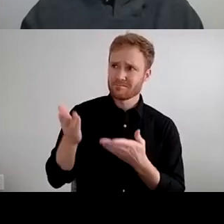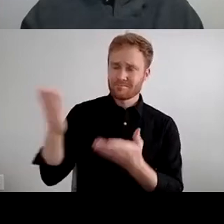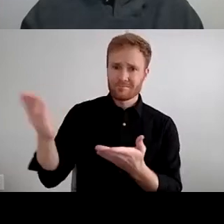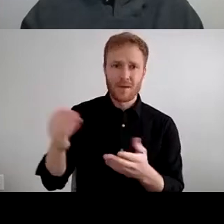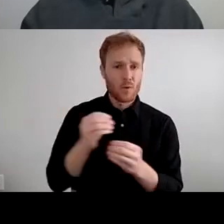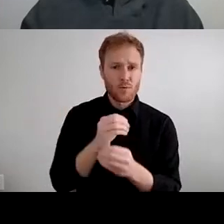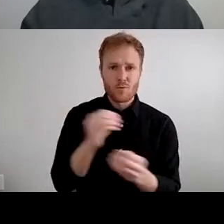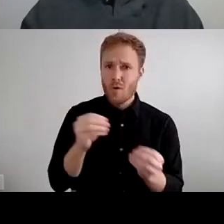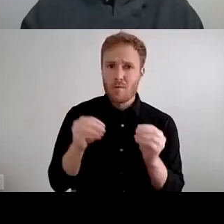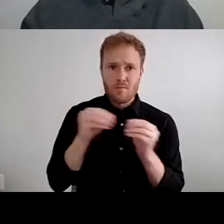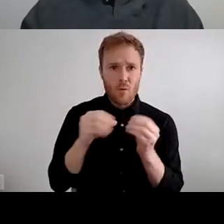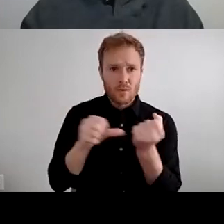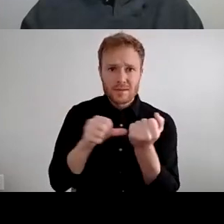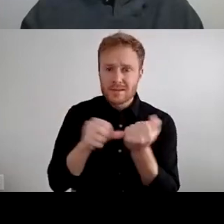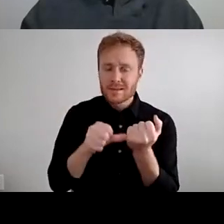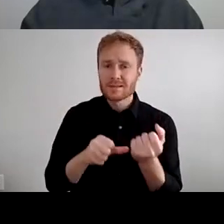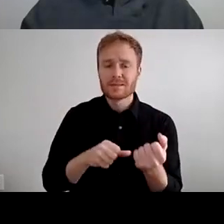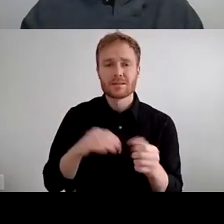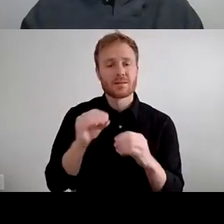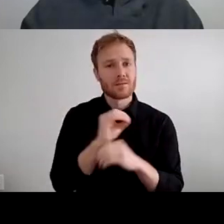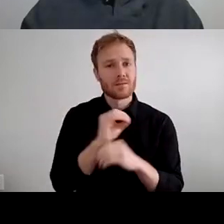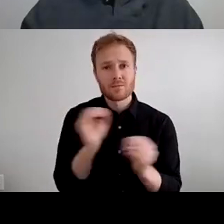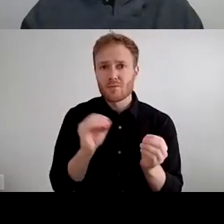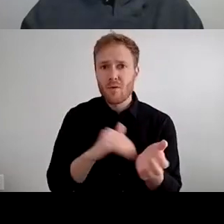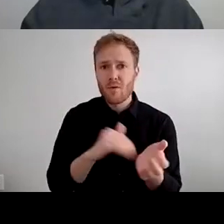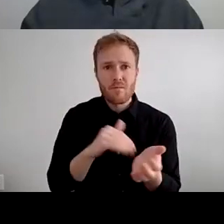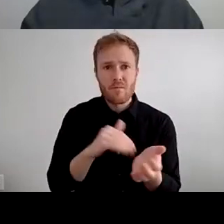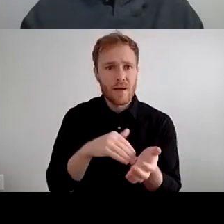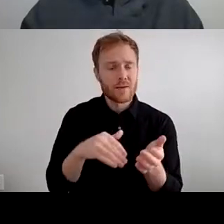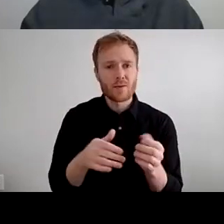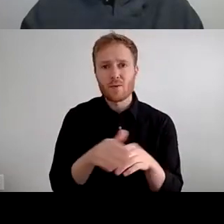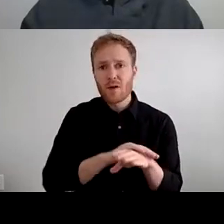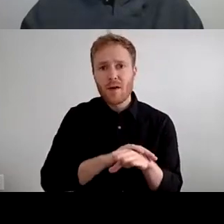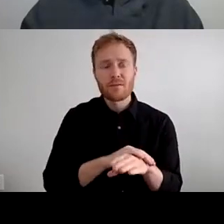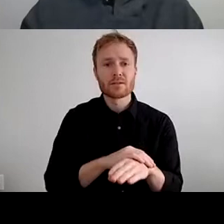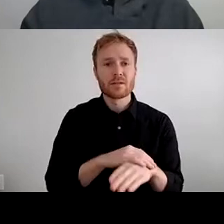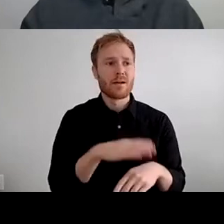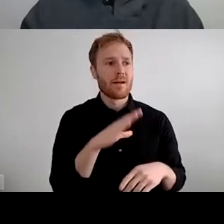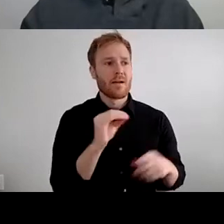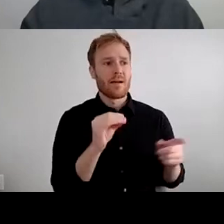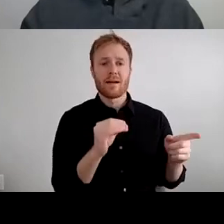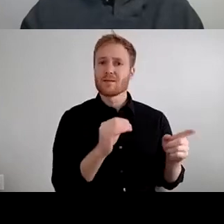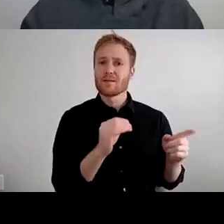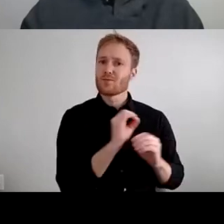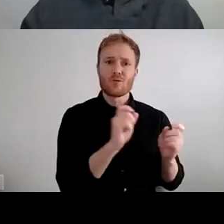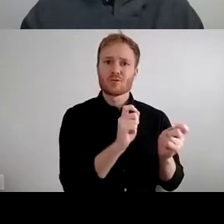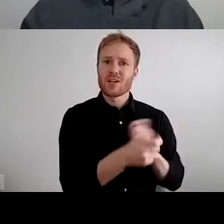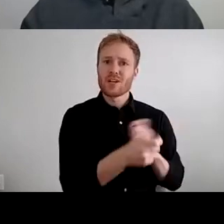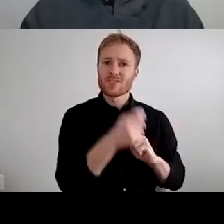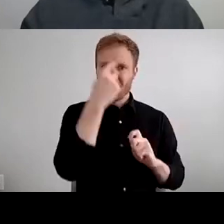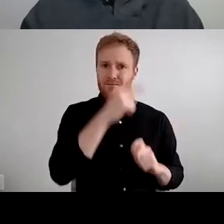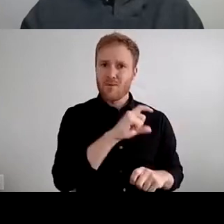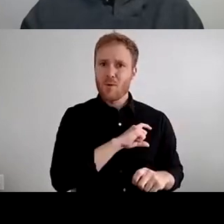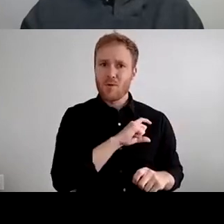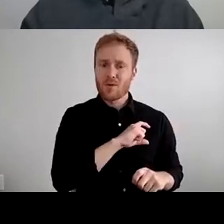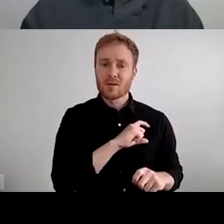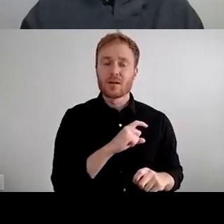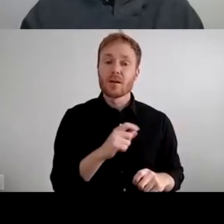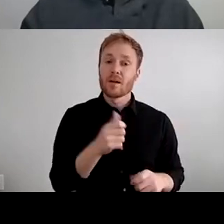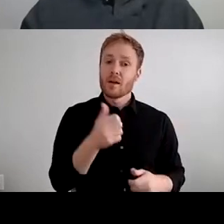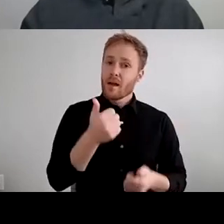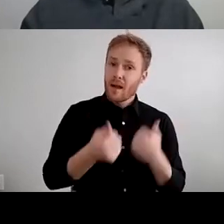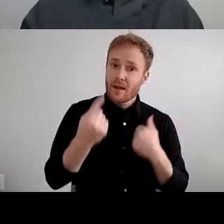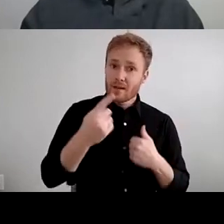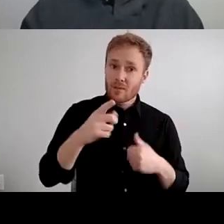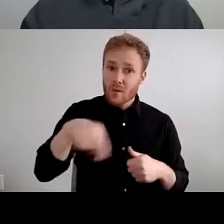additional medical coverage, and the bare minimum lip service reforms to the police? Has anyone in the mayor's office done any kind of analysis or